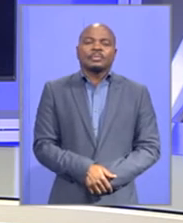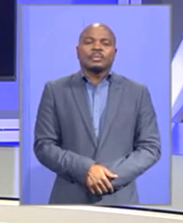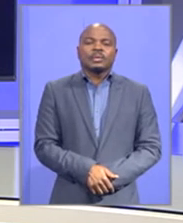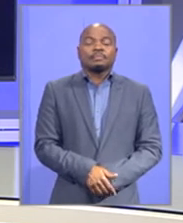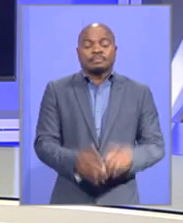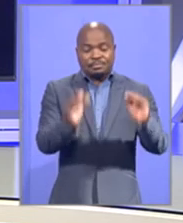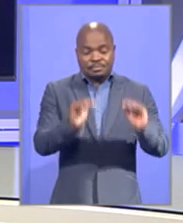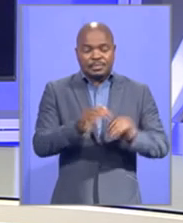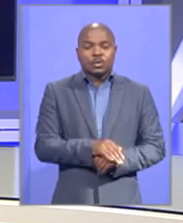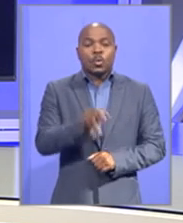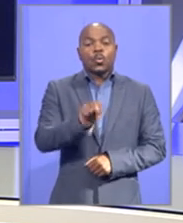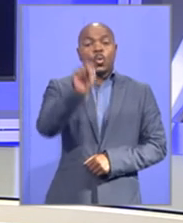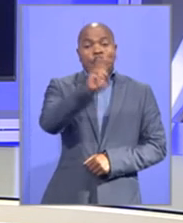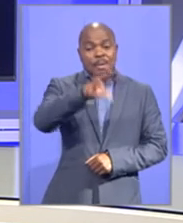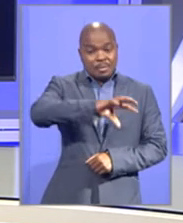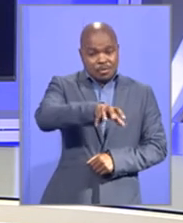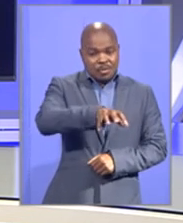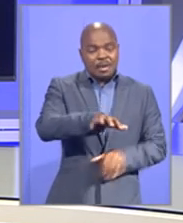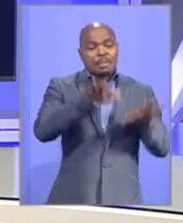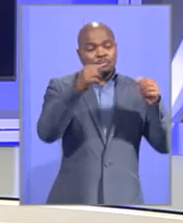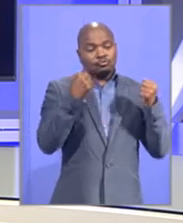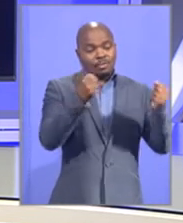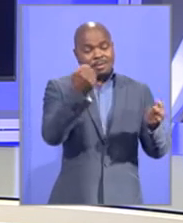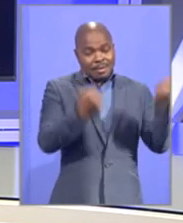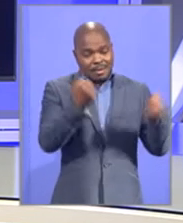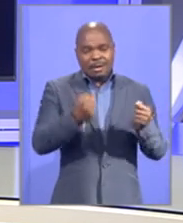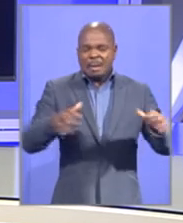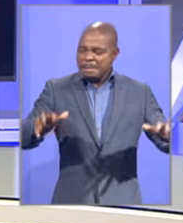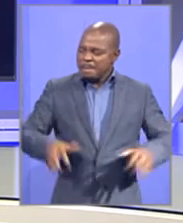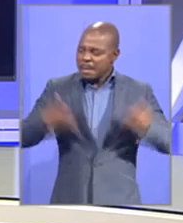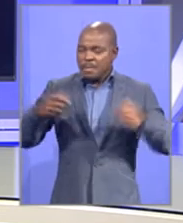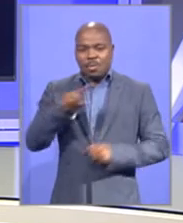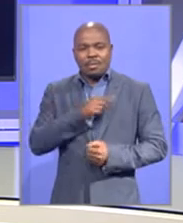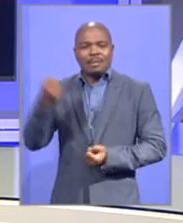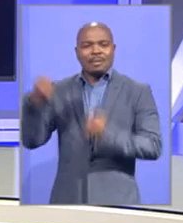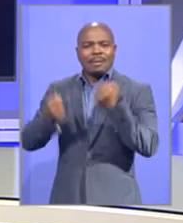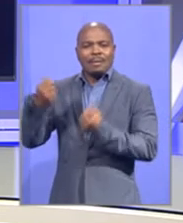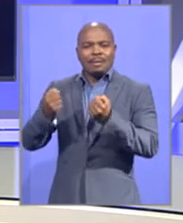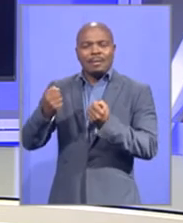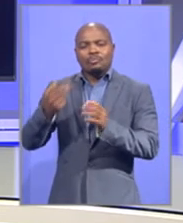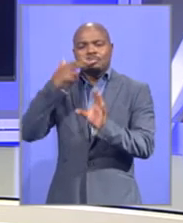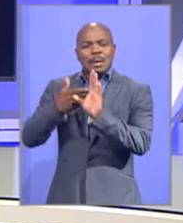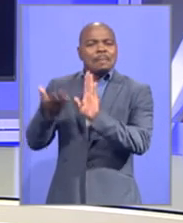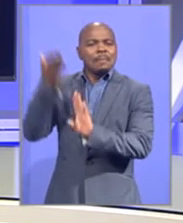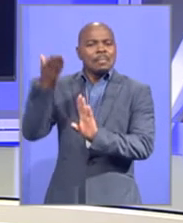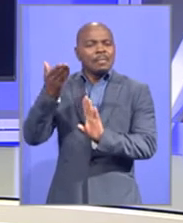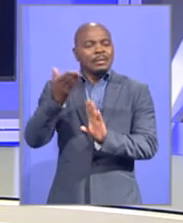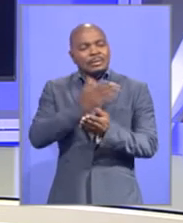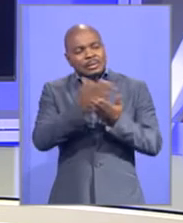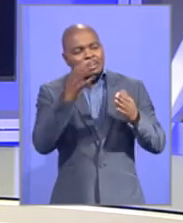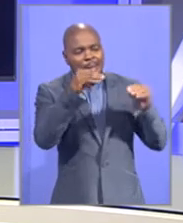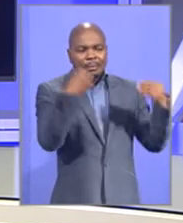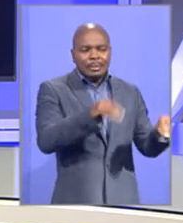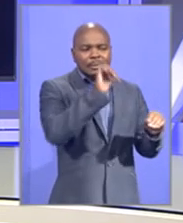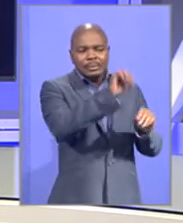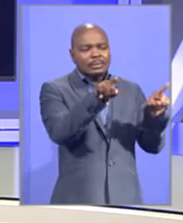Re sa le foo, bakgweetsi kwa Northwest ba shakgaditswe ke go okediwa ga tlhwatlhwa ya lookwane. Bangwe ba bona ba re seno se tlile go ama dikgwebo tsa bona ka mokgwa o